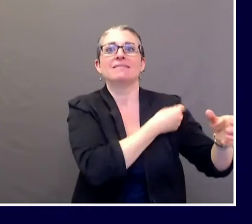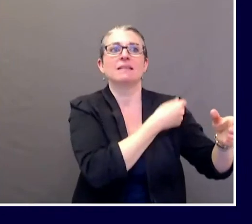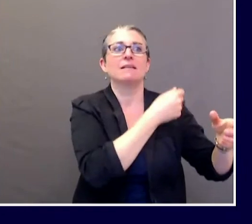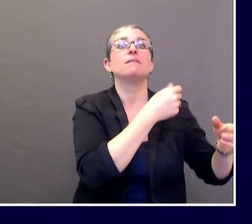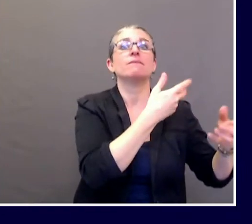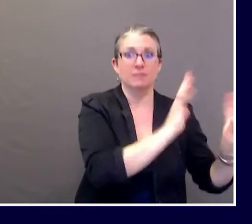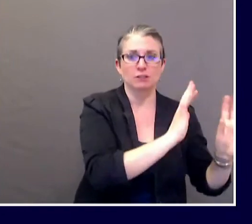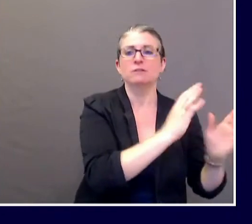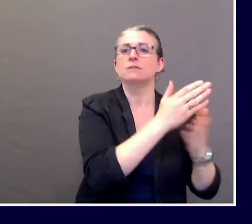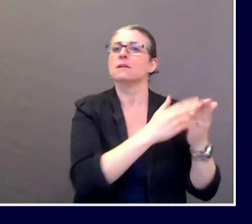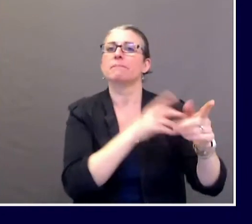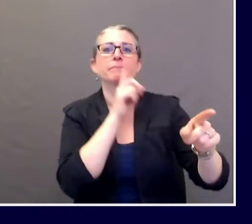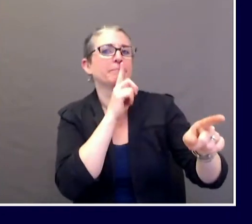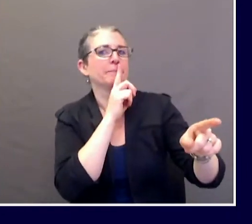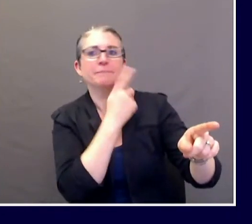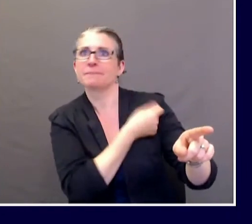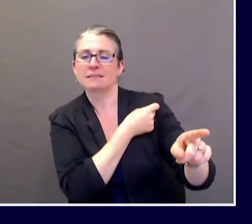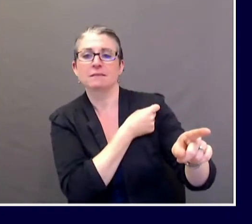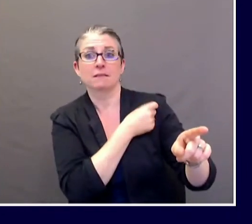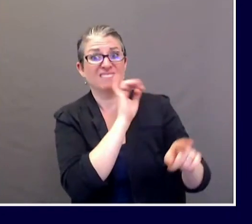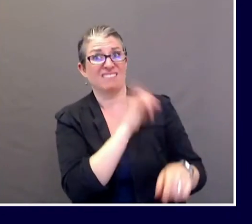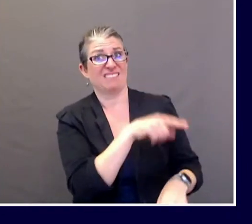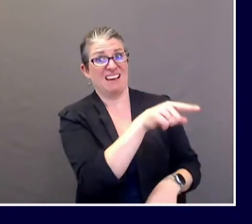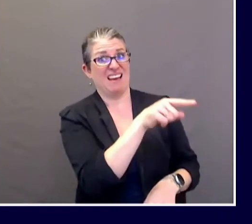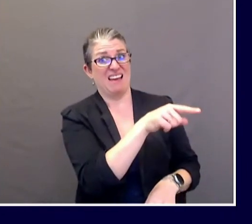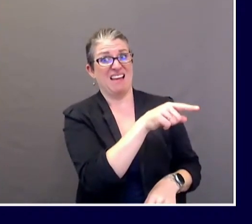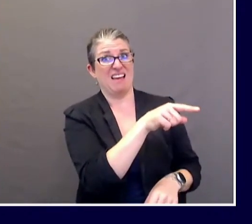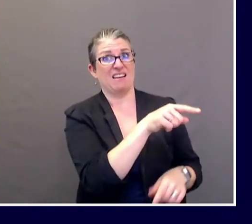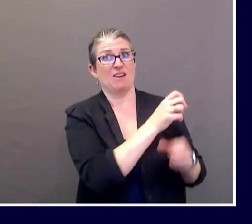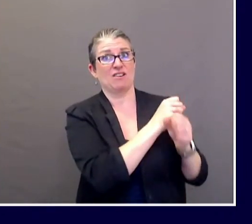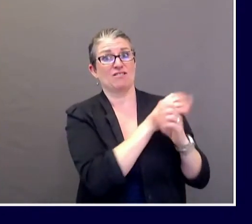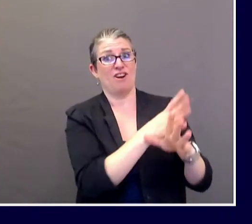kind of in the pattern they're in right now.